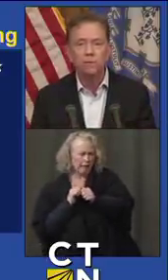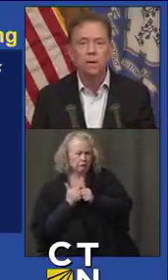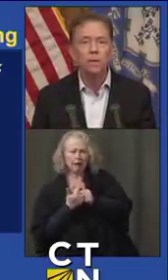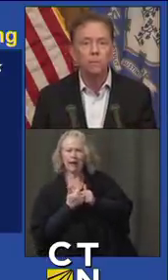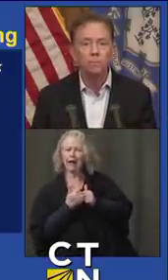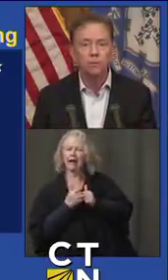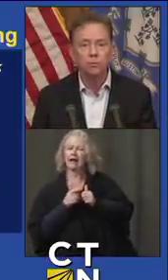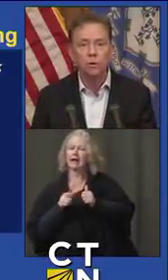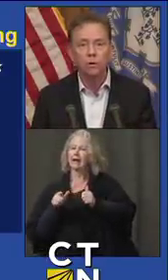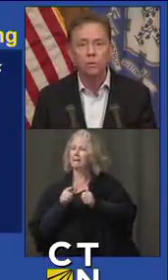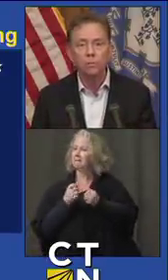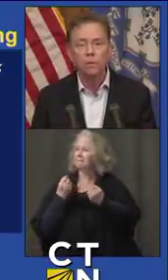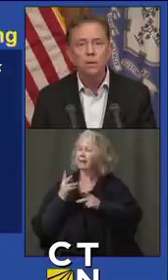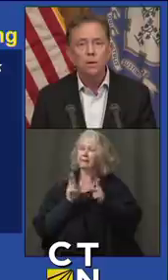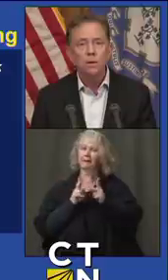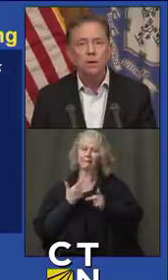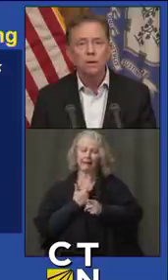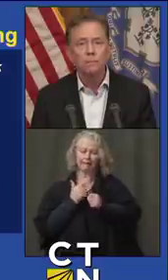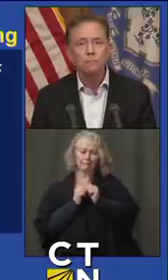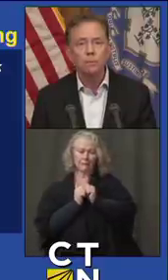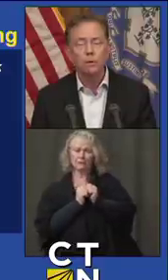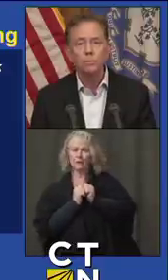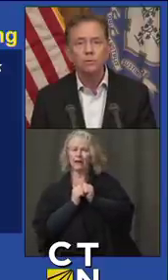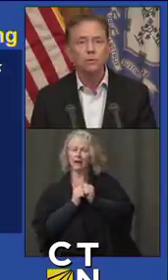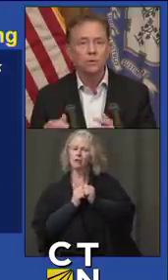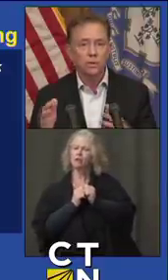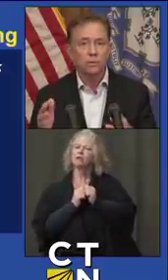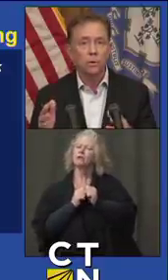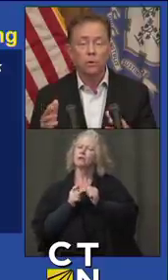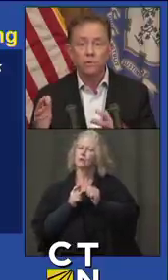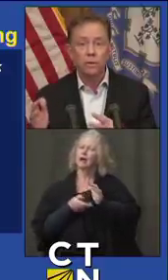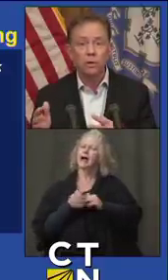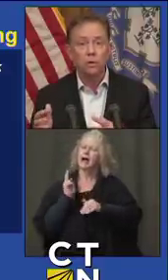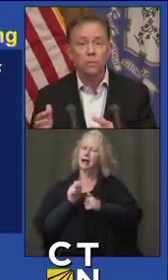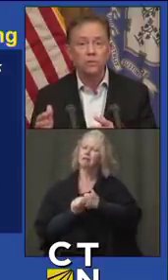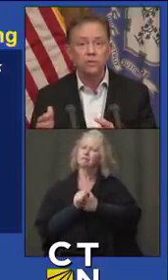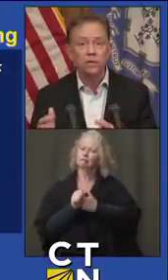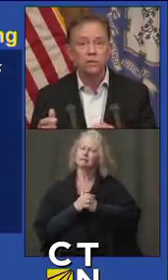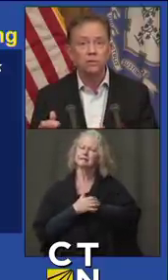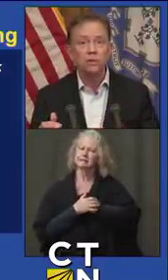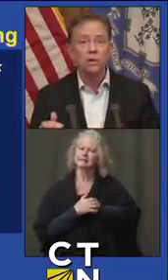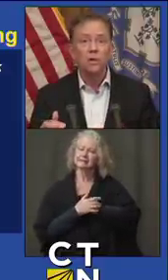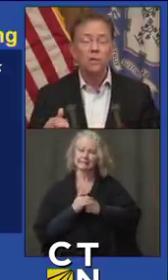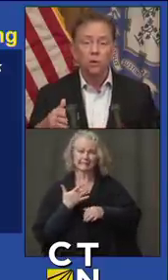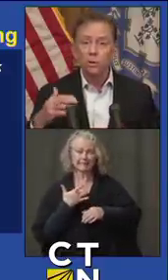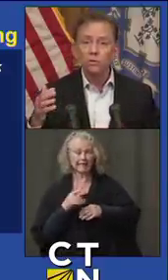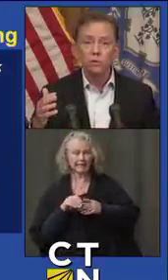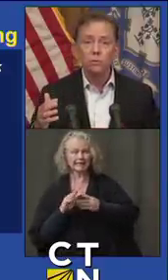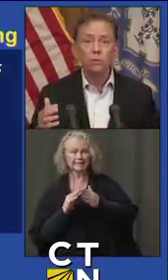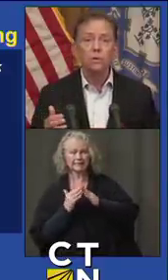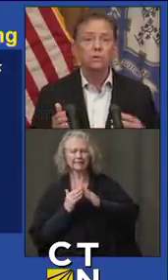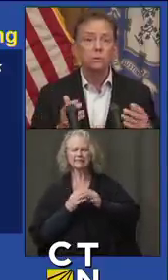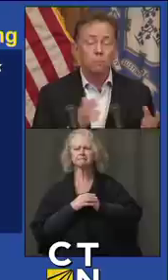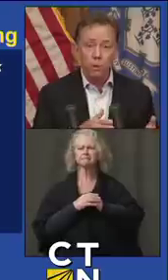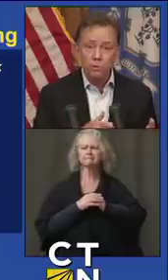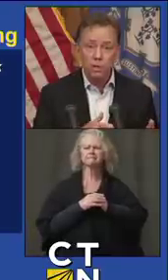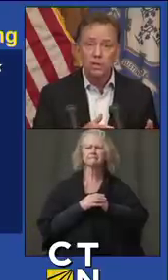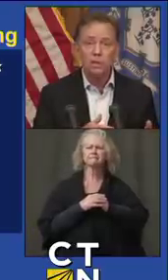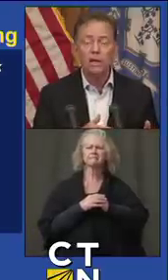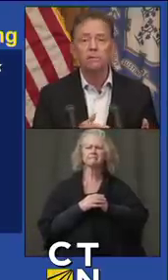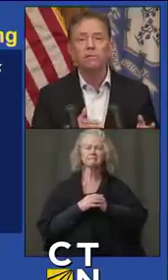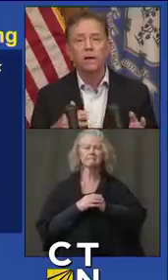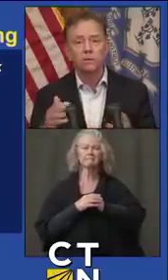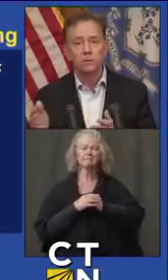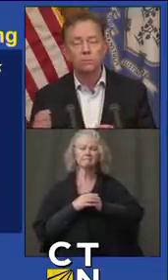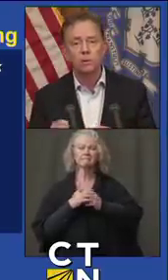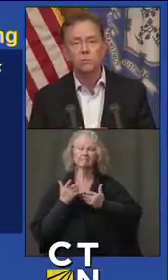have many people to a home. Those folks often the urban centers, they're also the ones most likely to